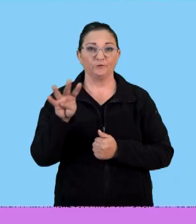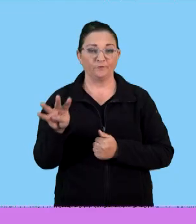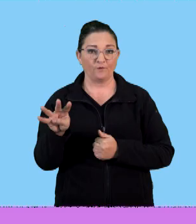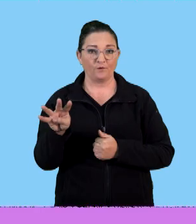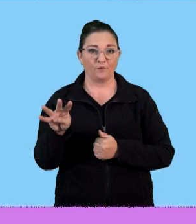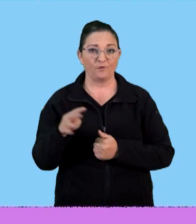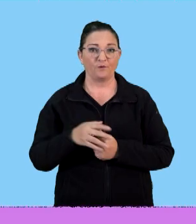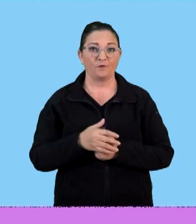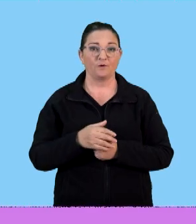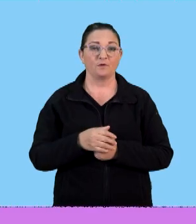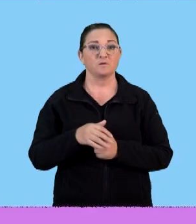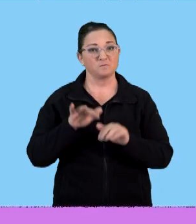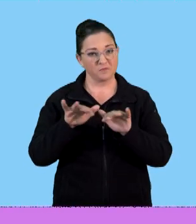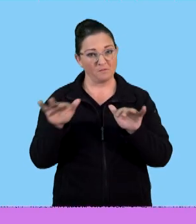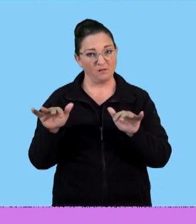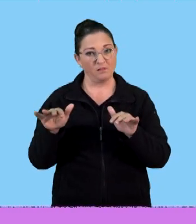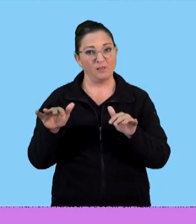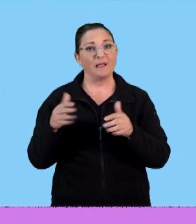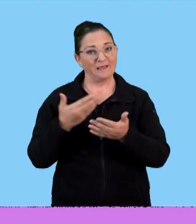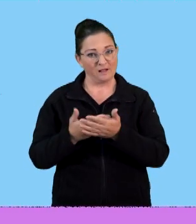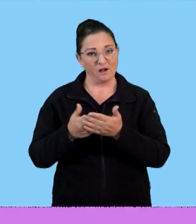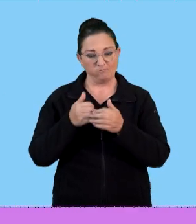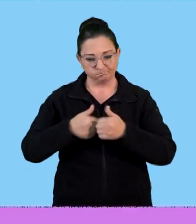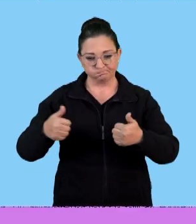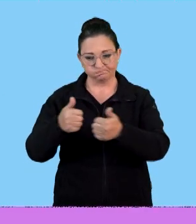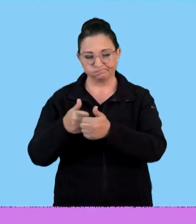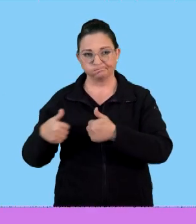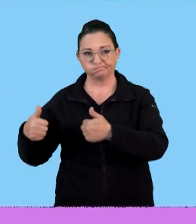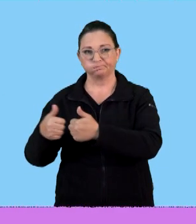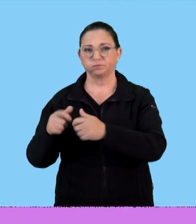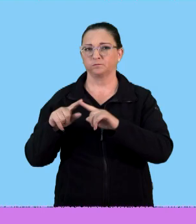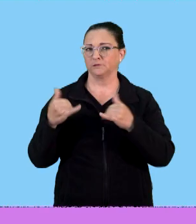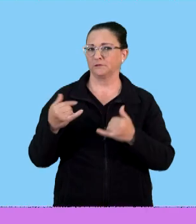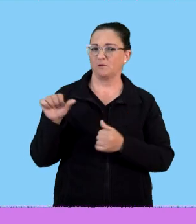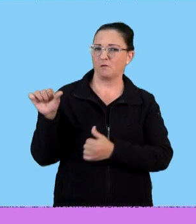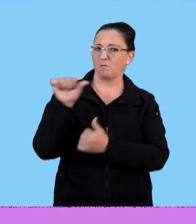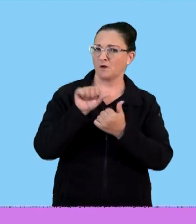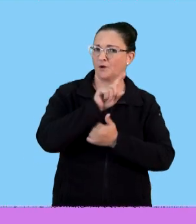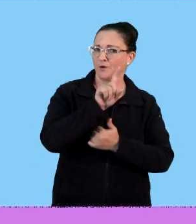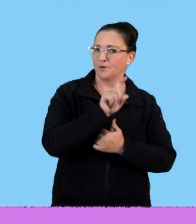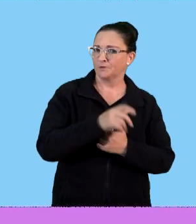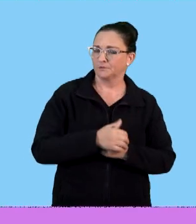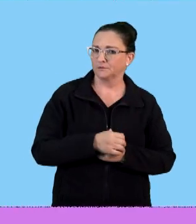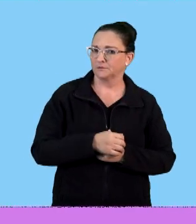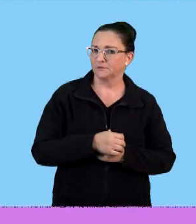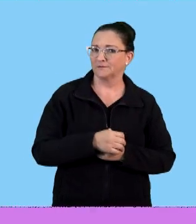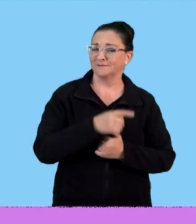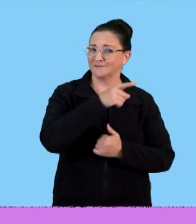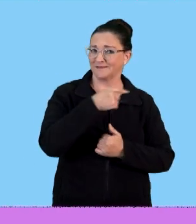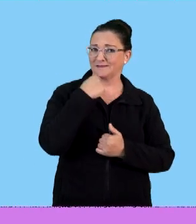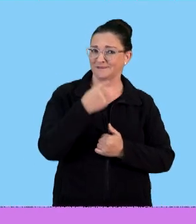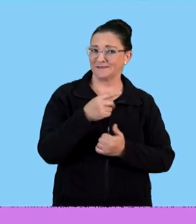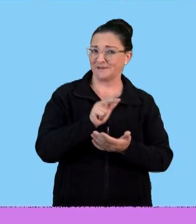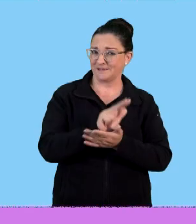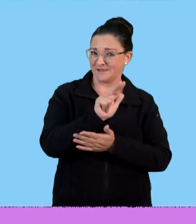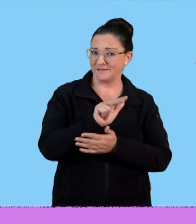144 guests, or people to attend. So now we'll go back to my question. It says, they claim that 18 tables